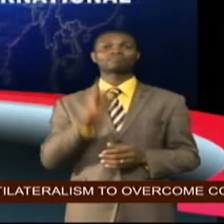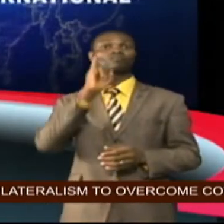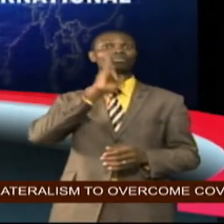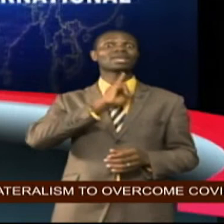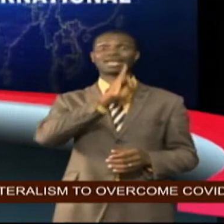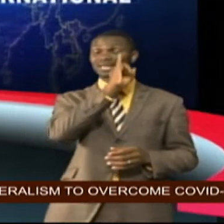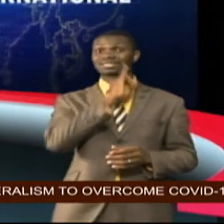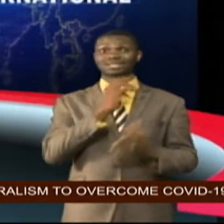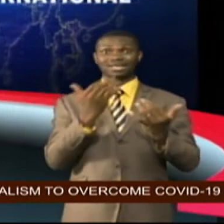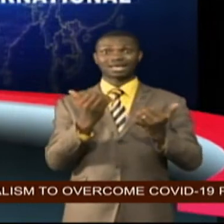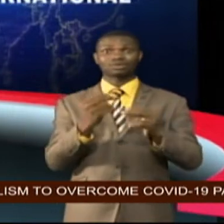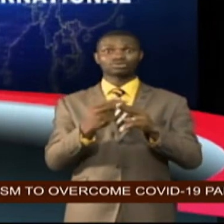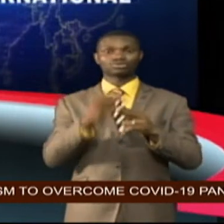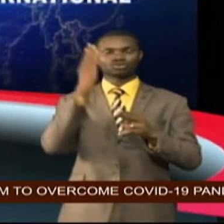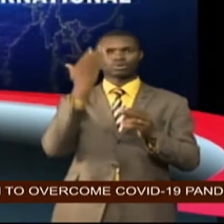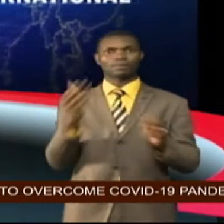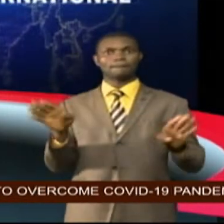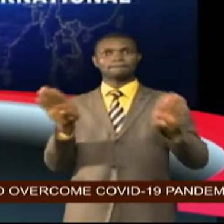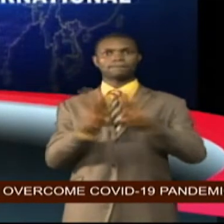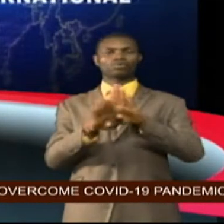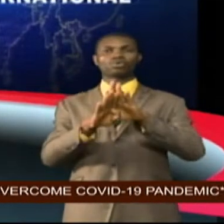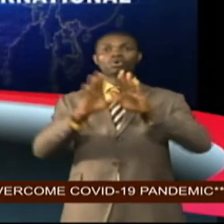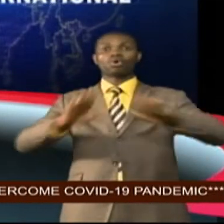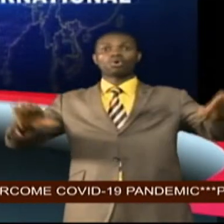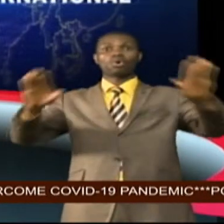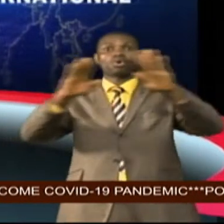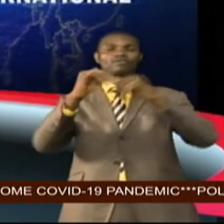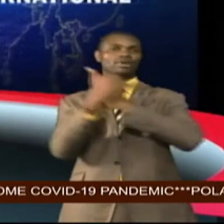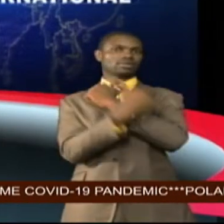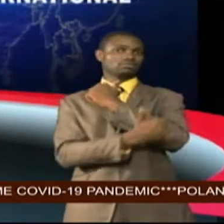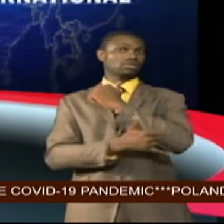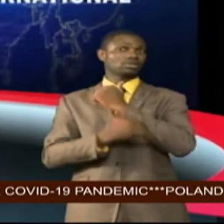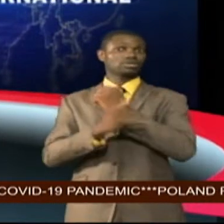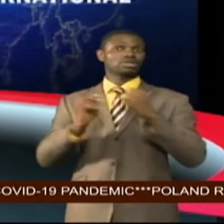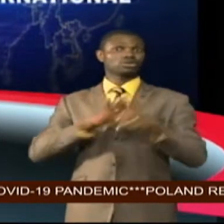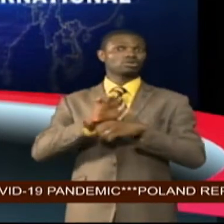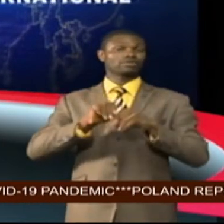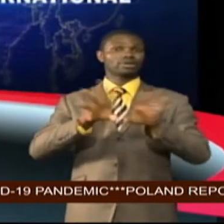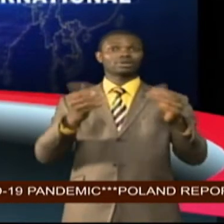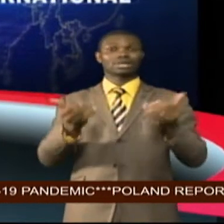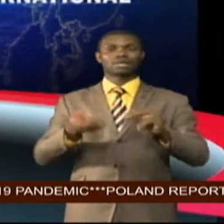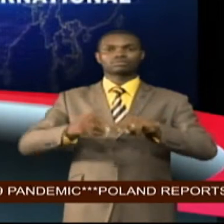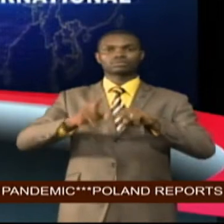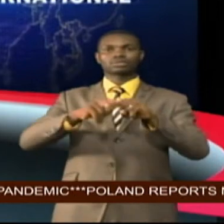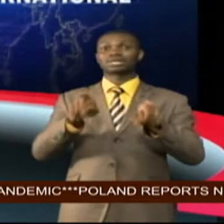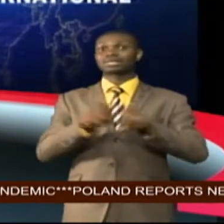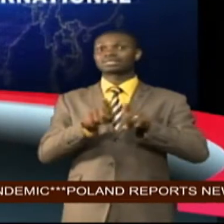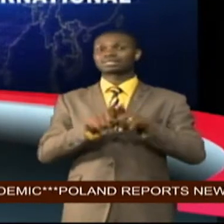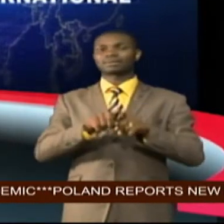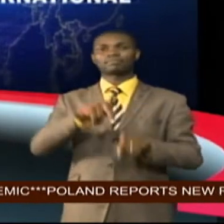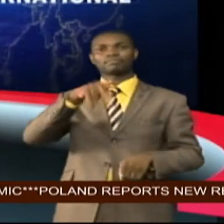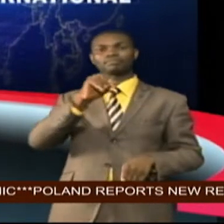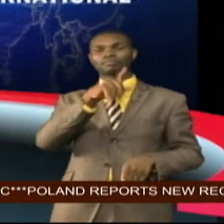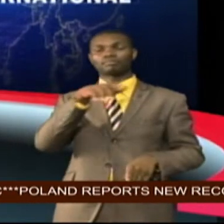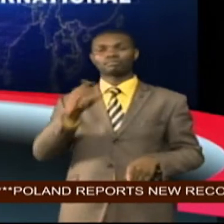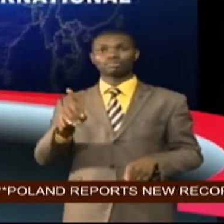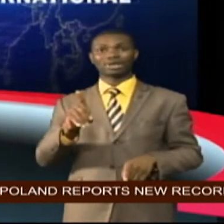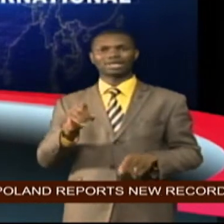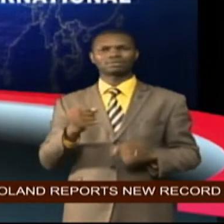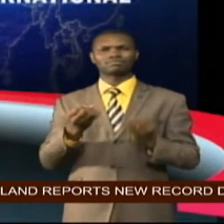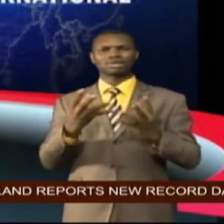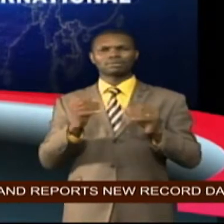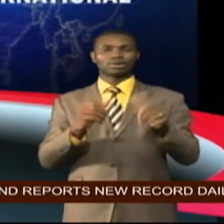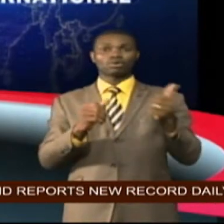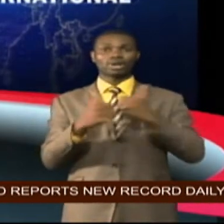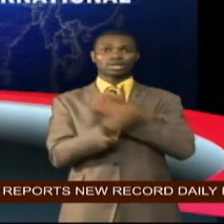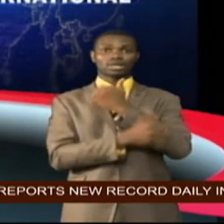tightens second nationwide lockdown following a surge in coronavirus infections, just as Poland and the Netherlands report sharp rise